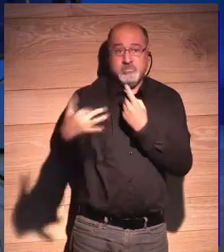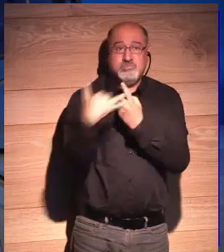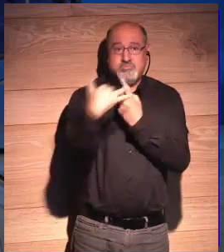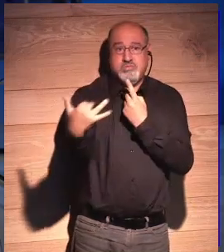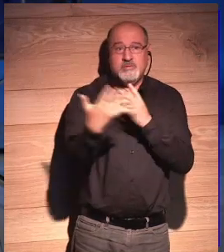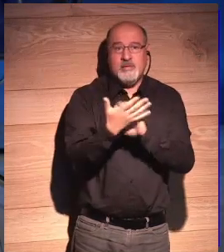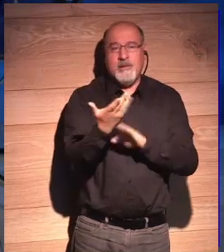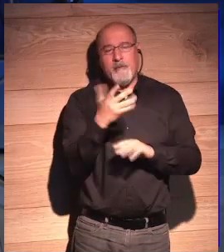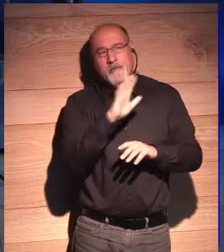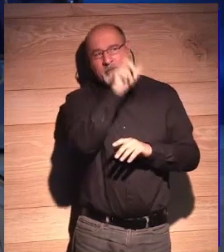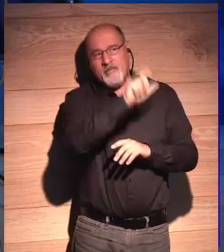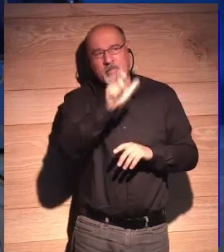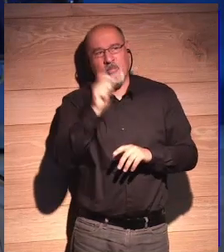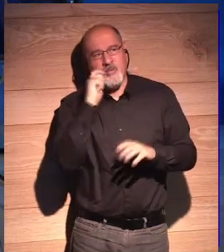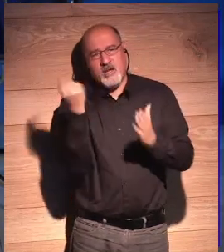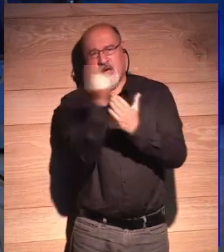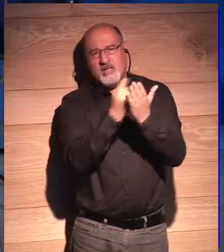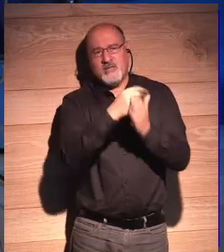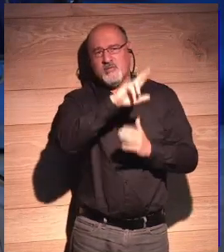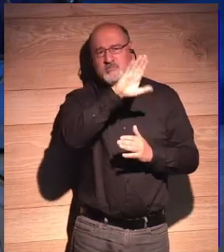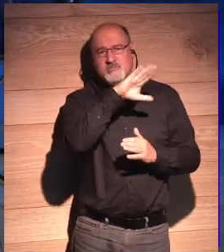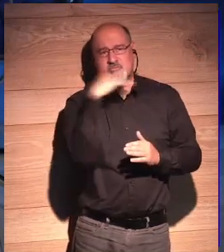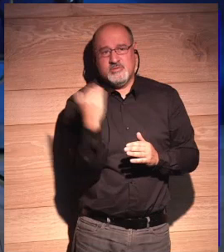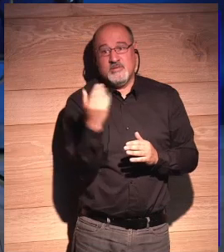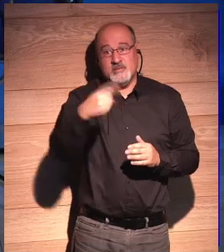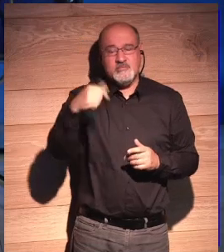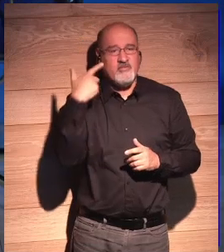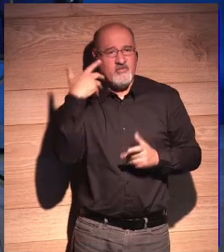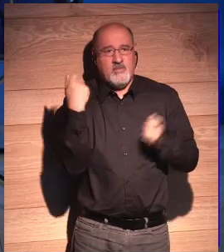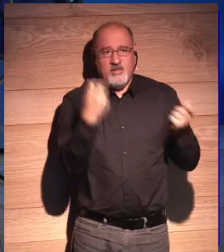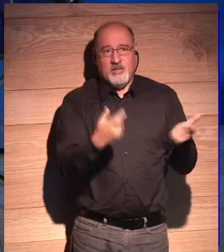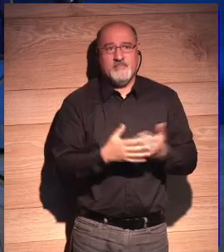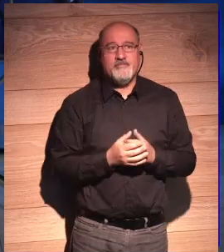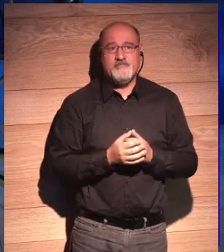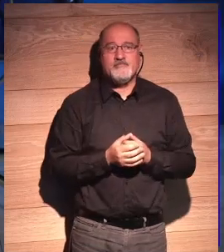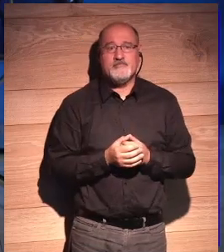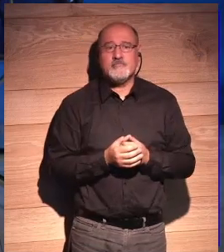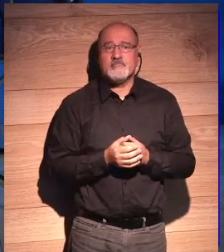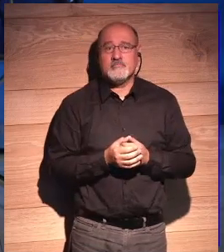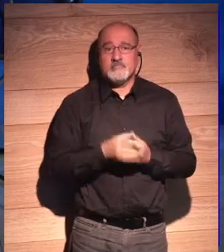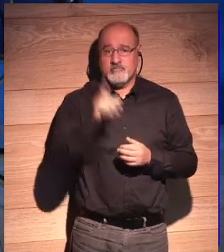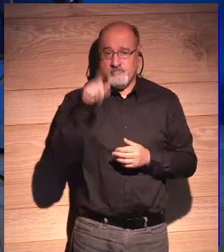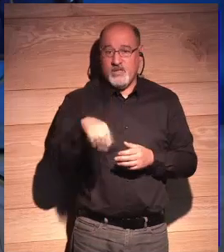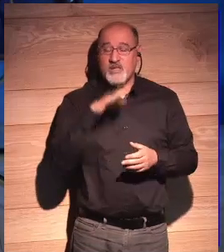audience, he has become the portrait author of the human condition that we know. Not only that,